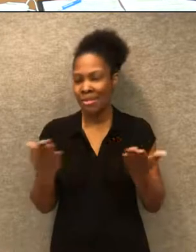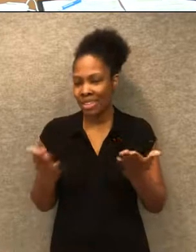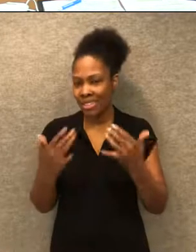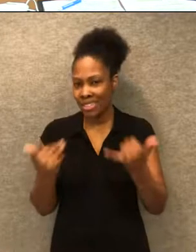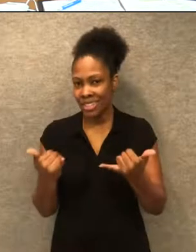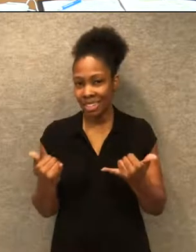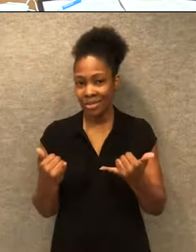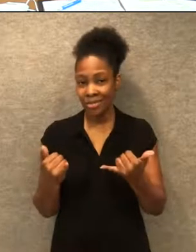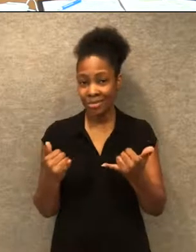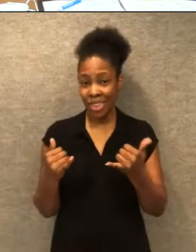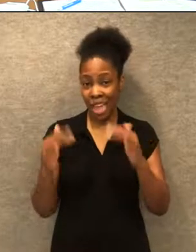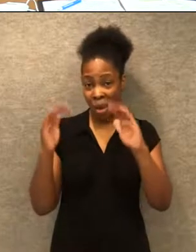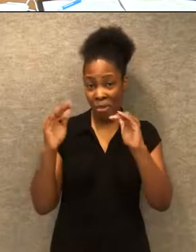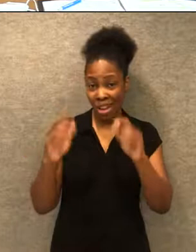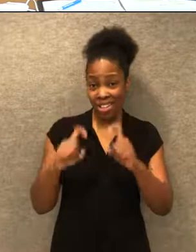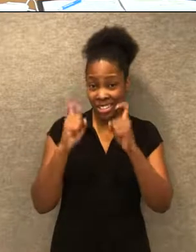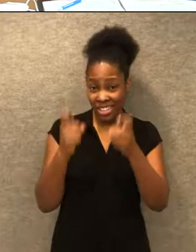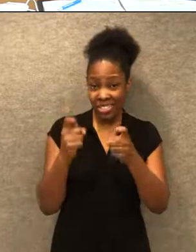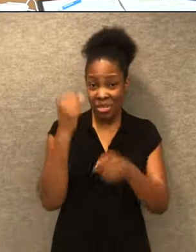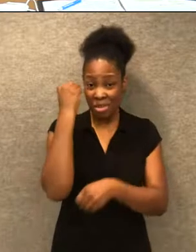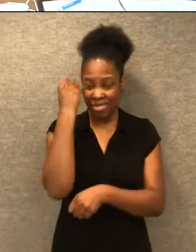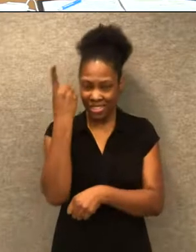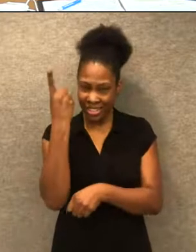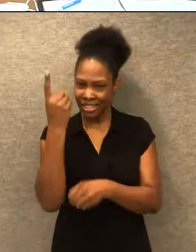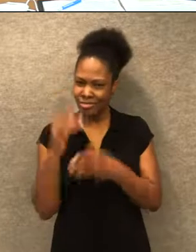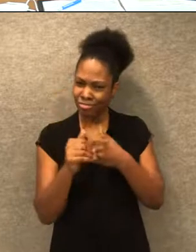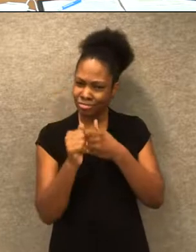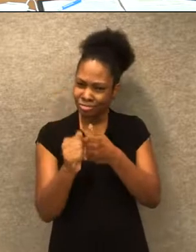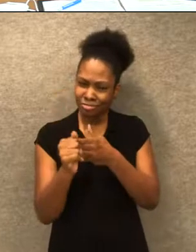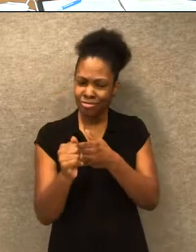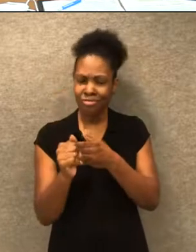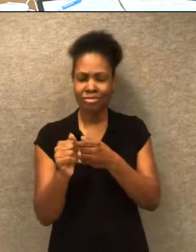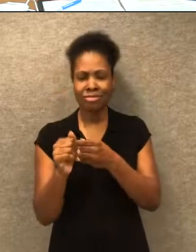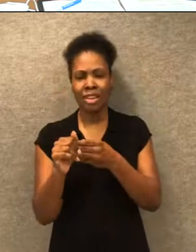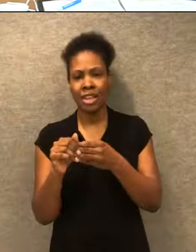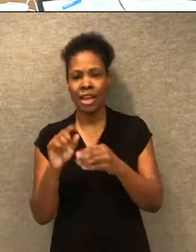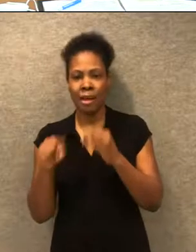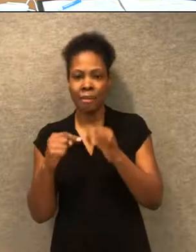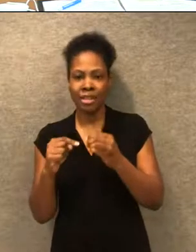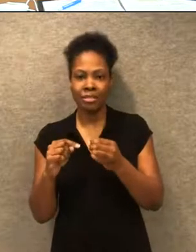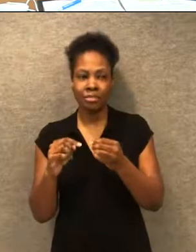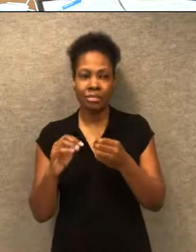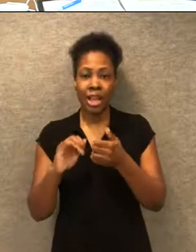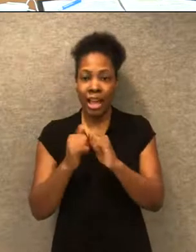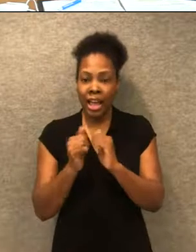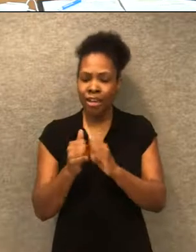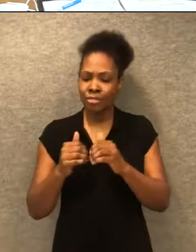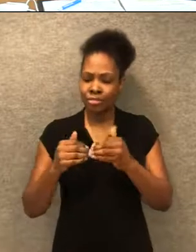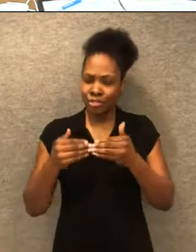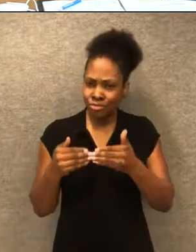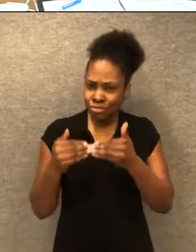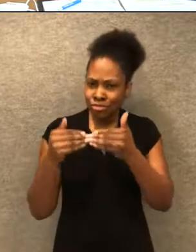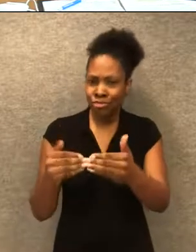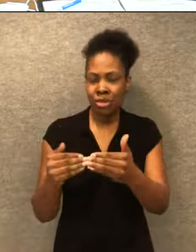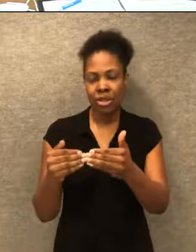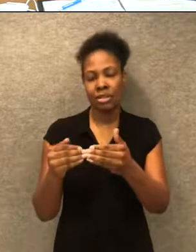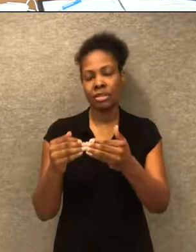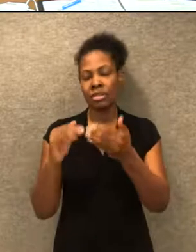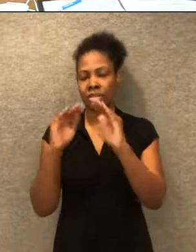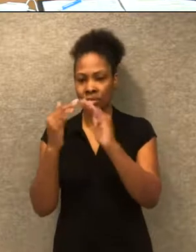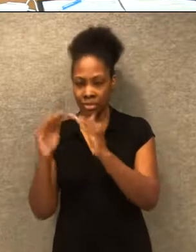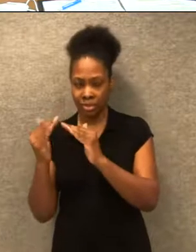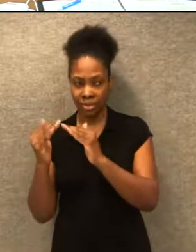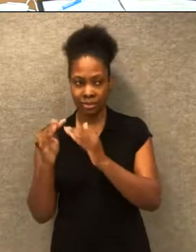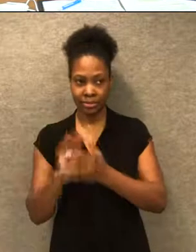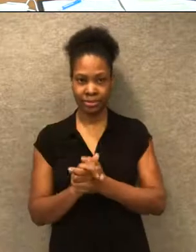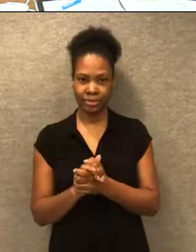and hopefully offer some perspective and some guidance on what we can do to really move forward as a community. Wow, and thank you so